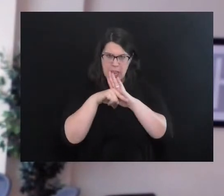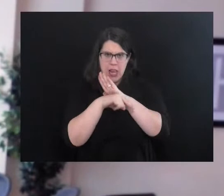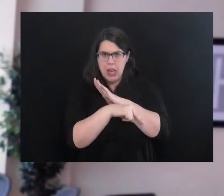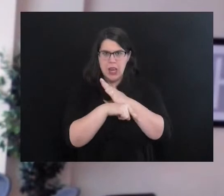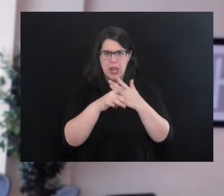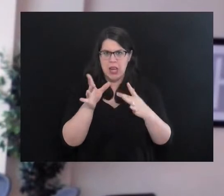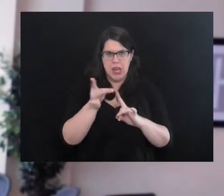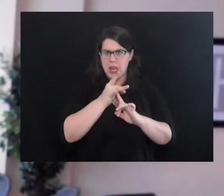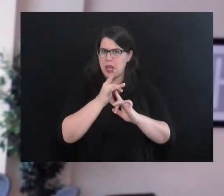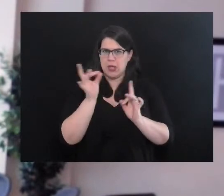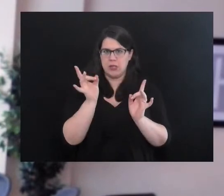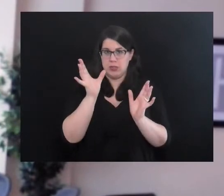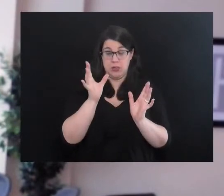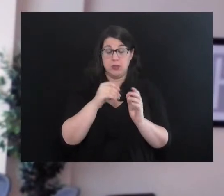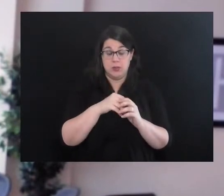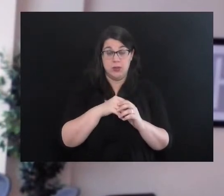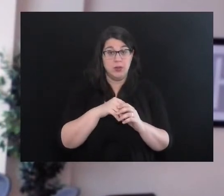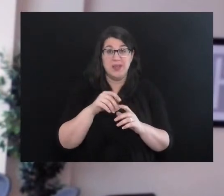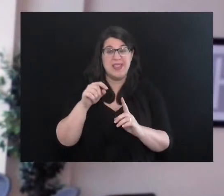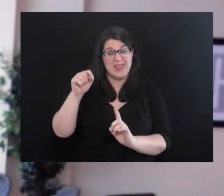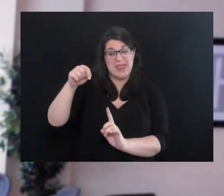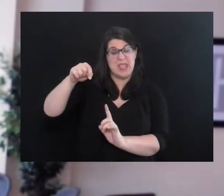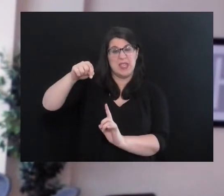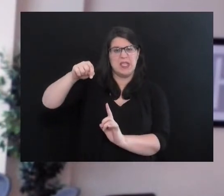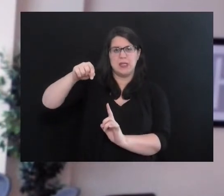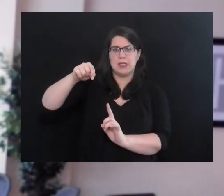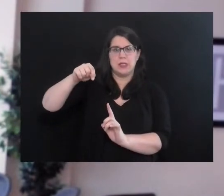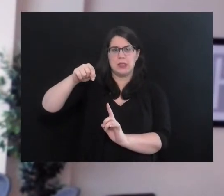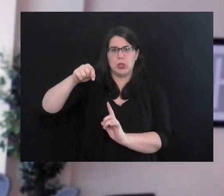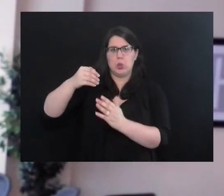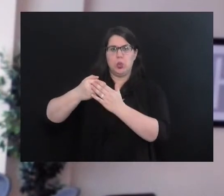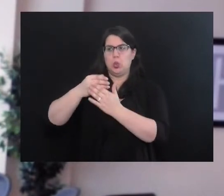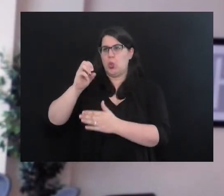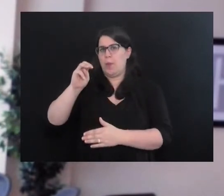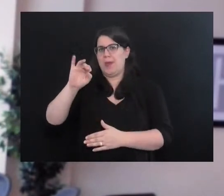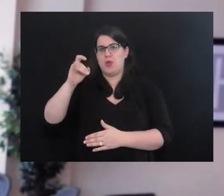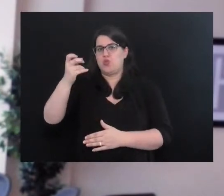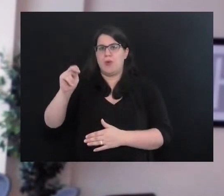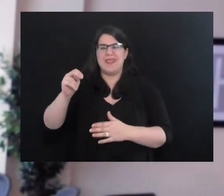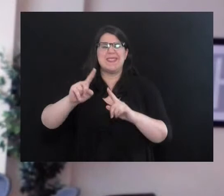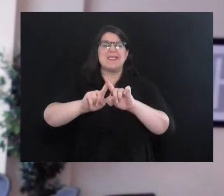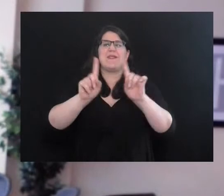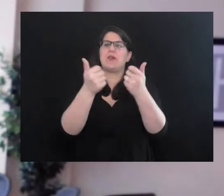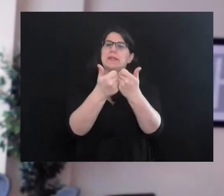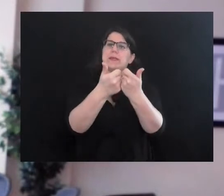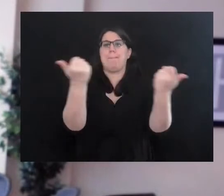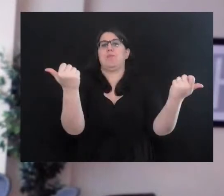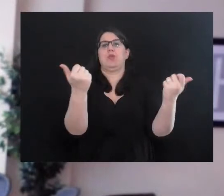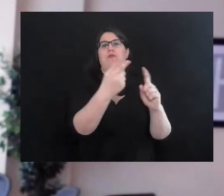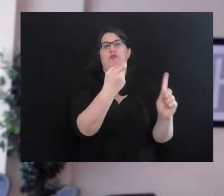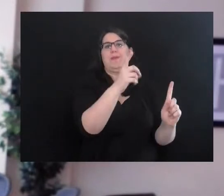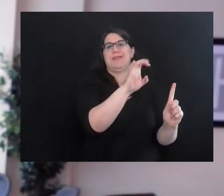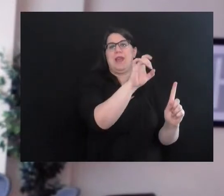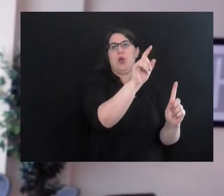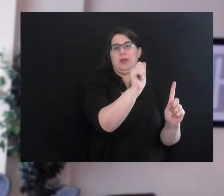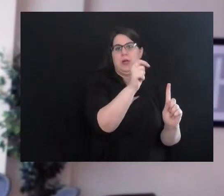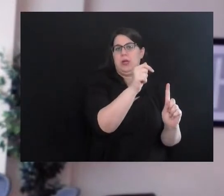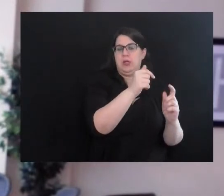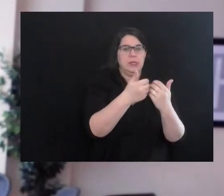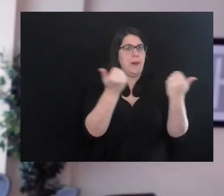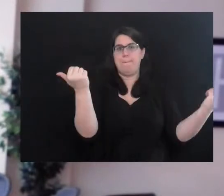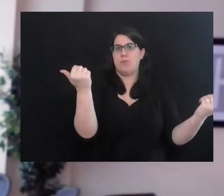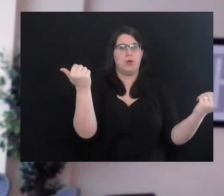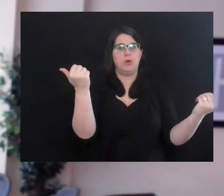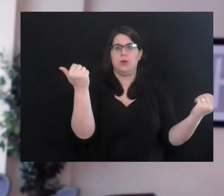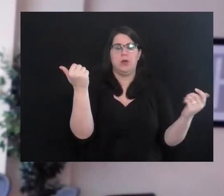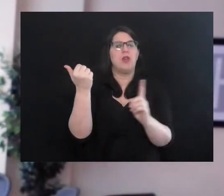not a variant that has derived from the Delta variant. It's derived from another part of the